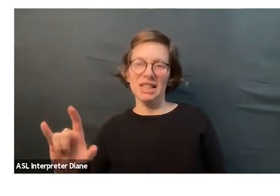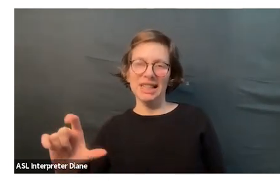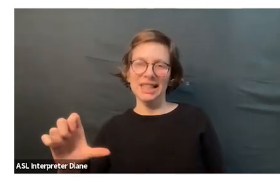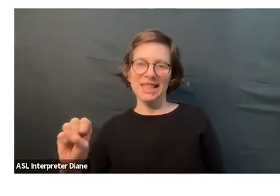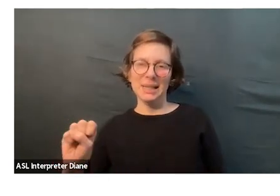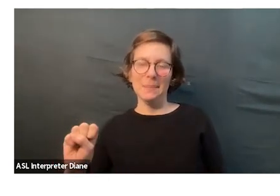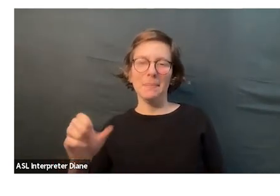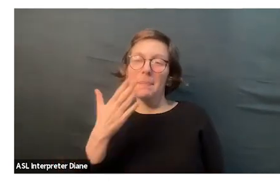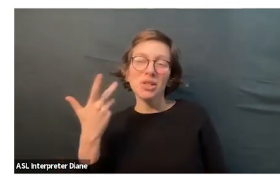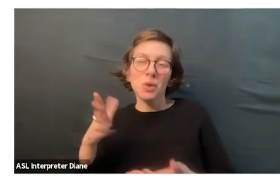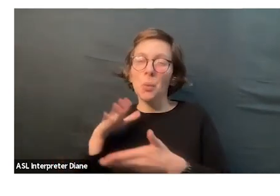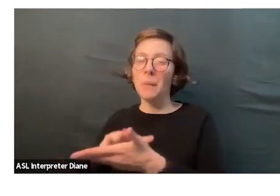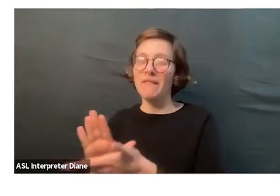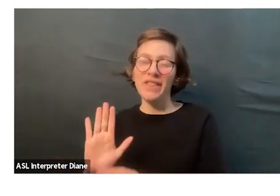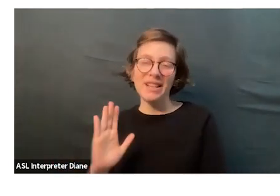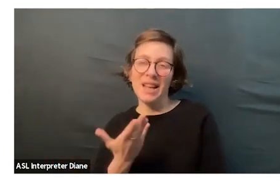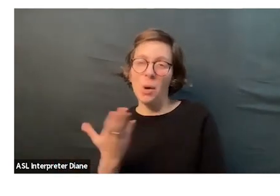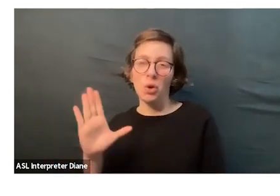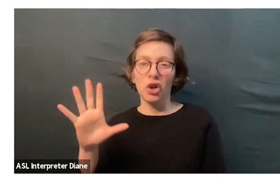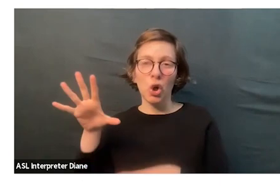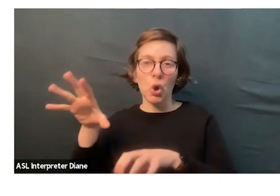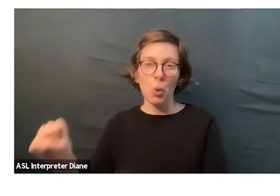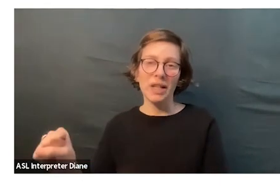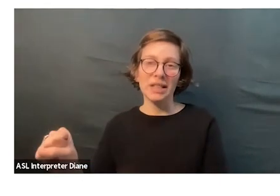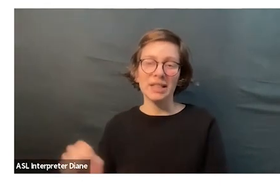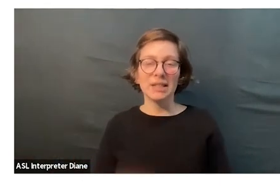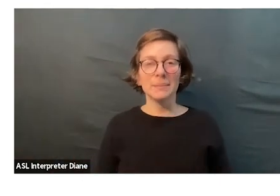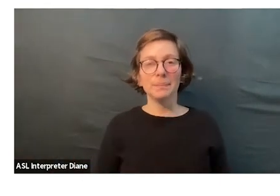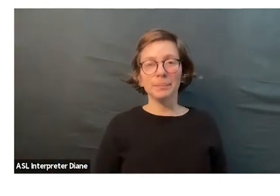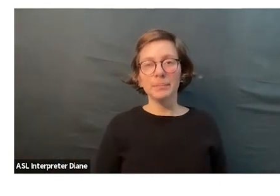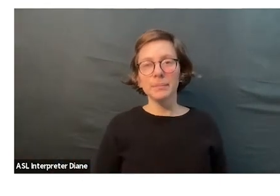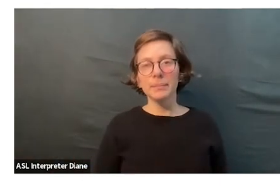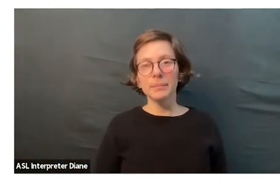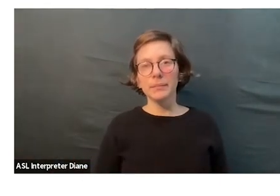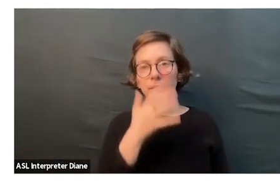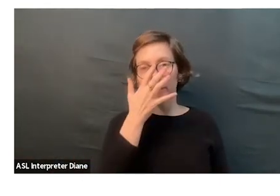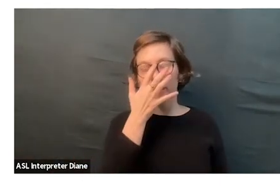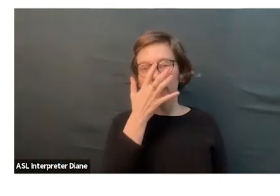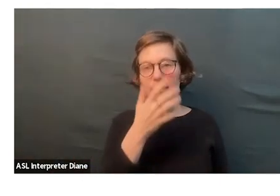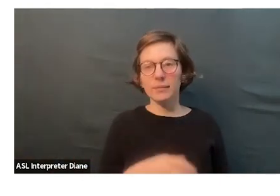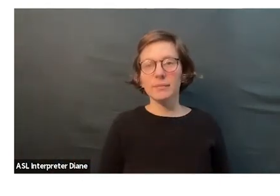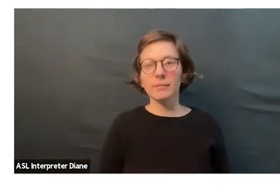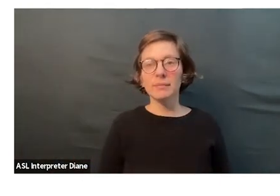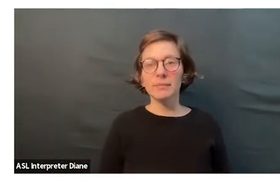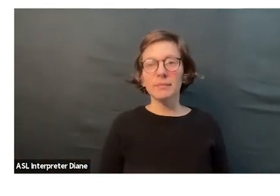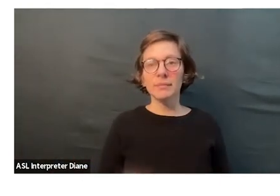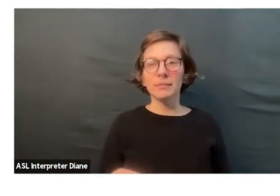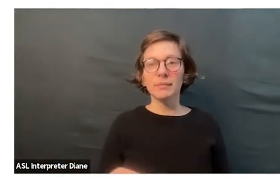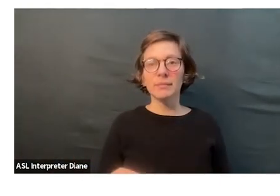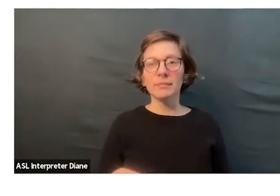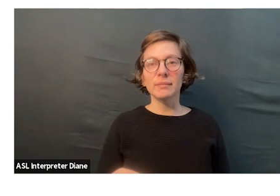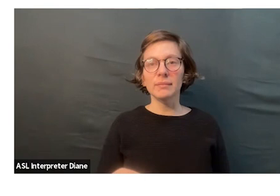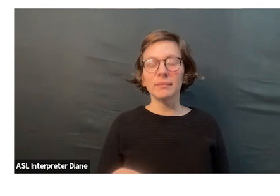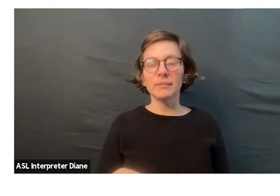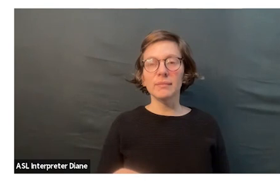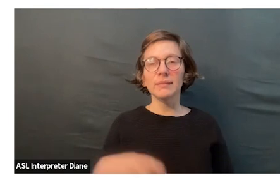their actions, versus imperialism can sometimes have a positive connotation culturally. And even culturally, we still discuss